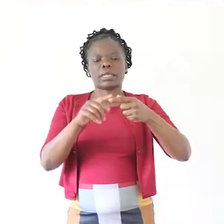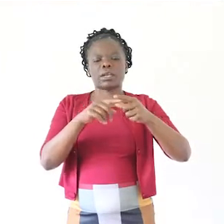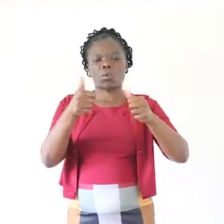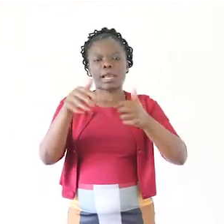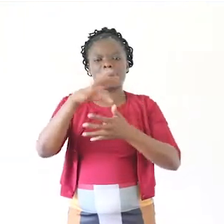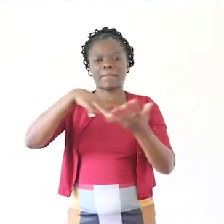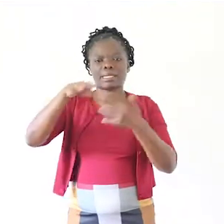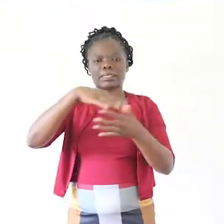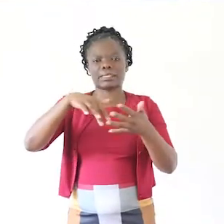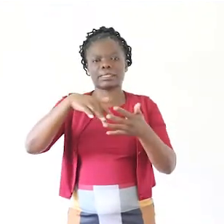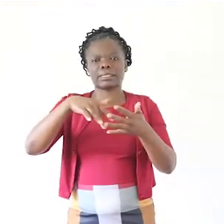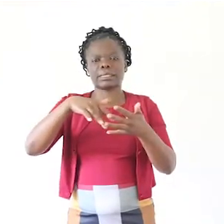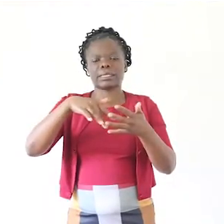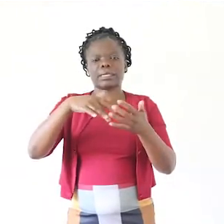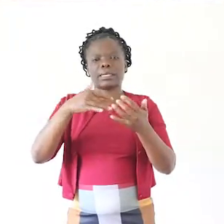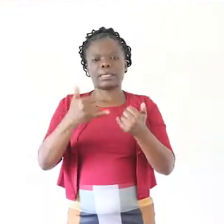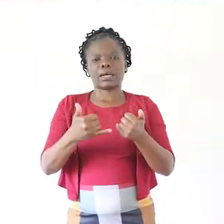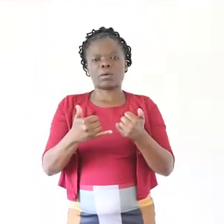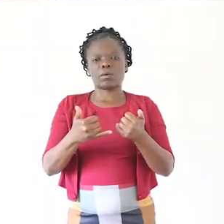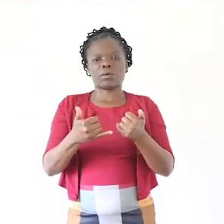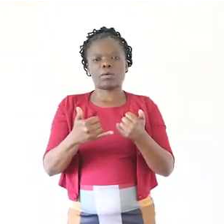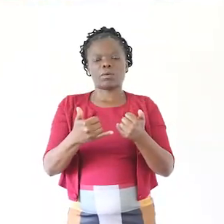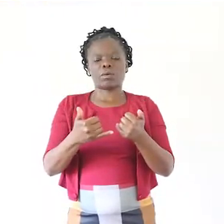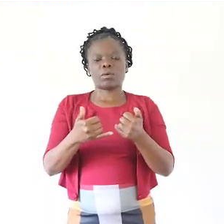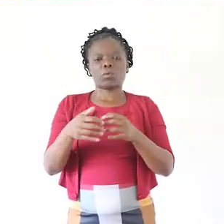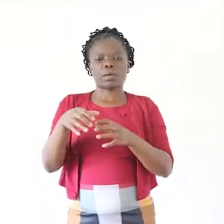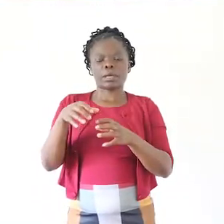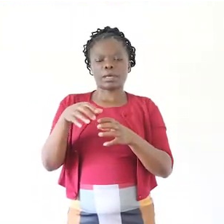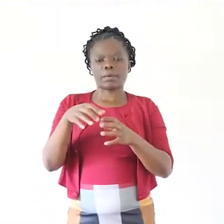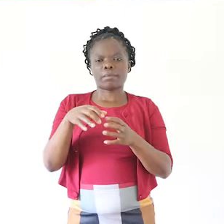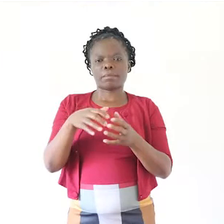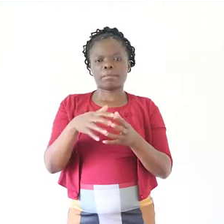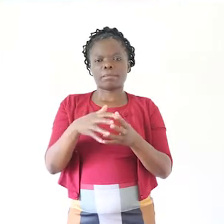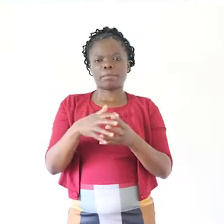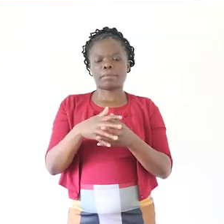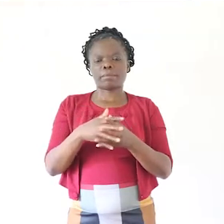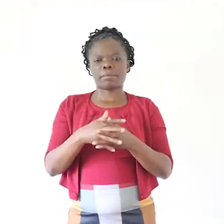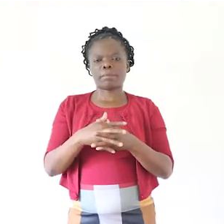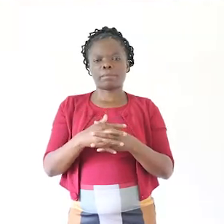Then let us find our sufuria and pour it inside.